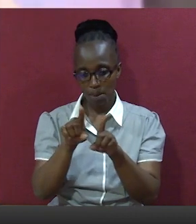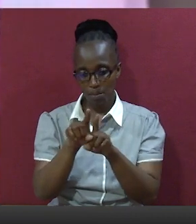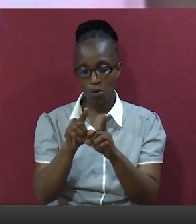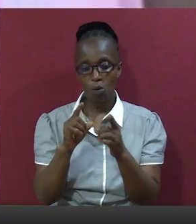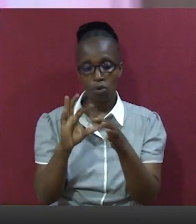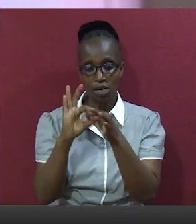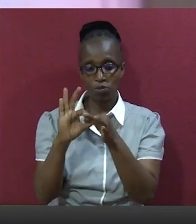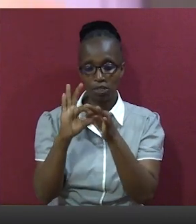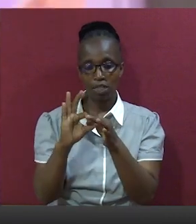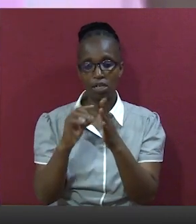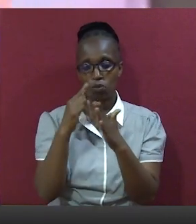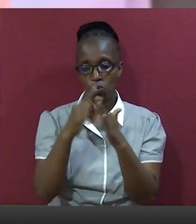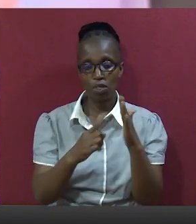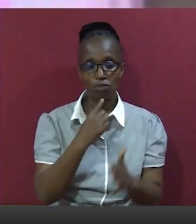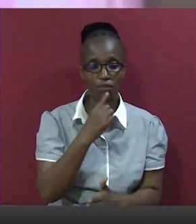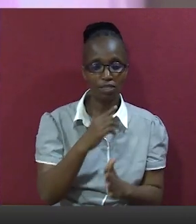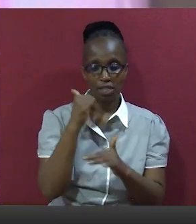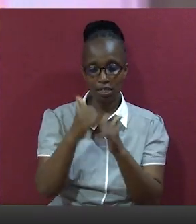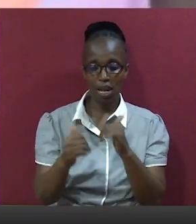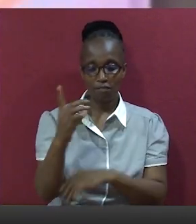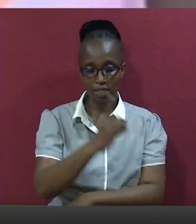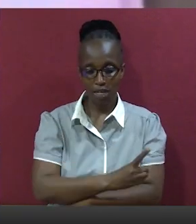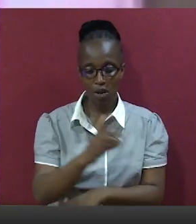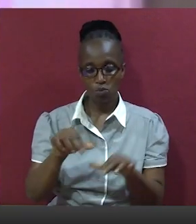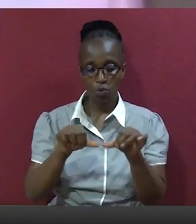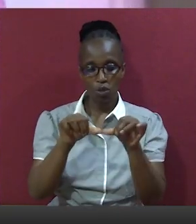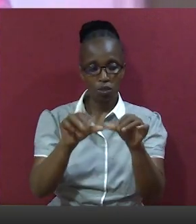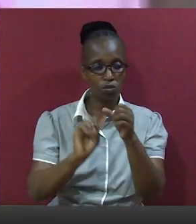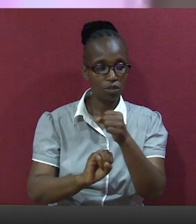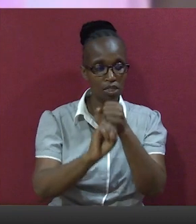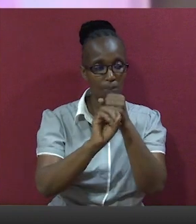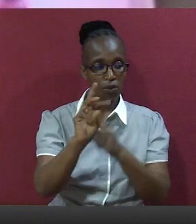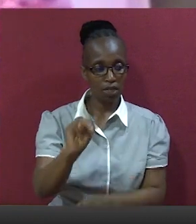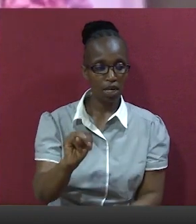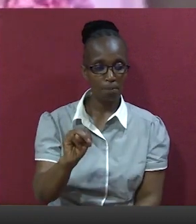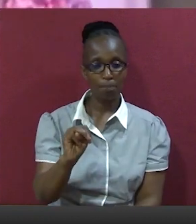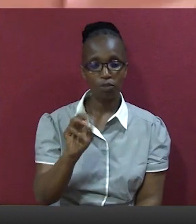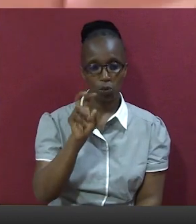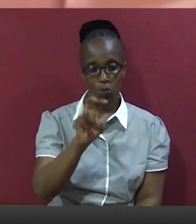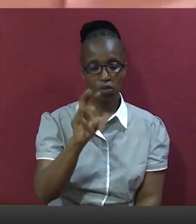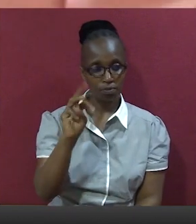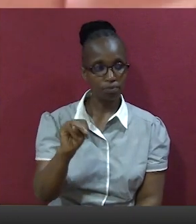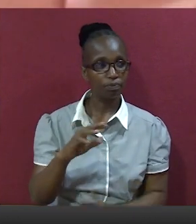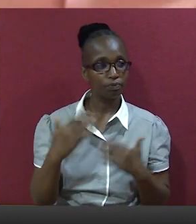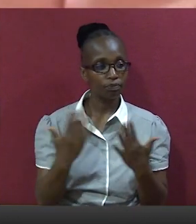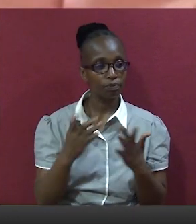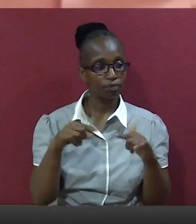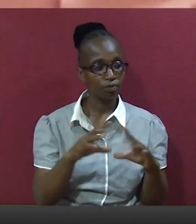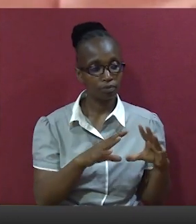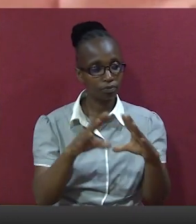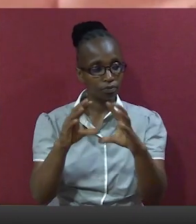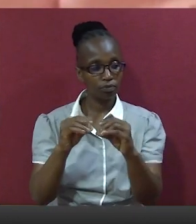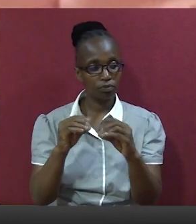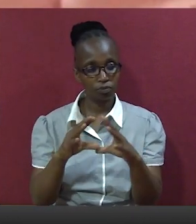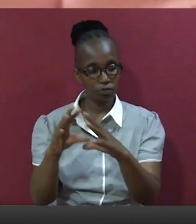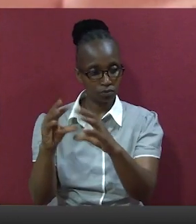na tunashikana tu, sisi vile nimekuambia kila siku. Mzee, tuko nyuma yake tu fully like this. We look at him like this, where he's